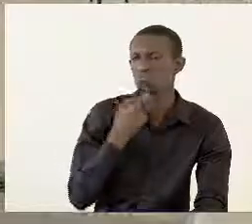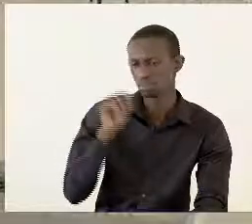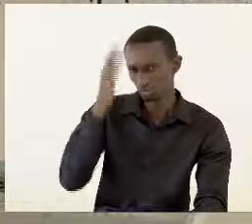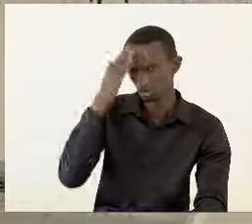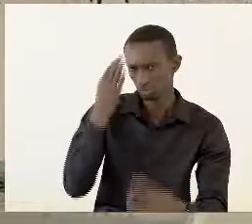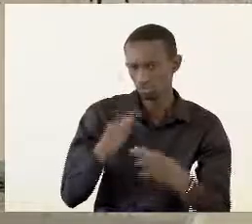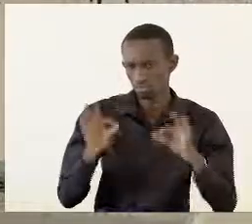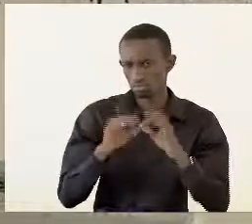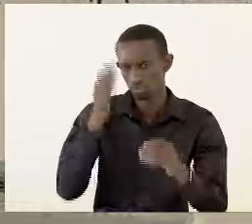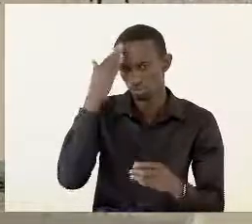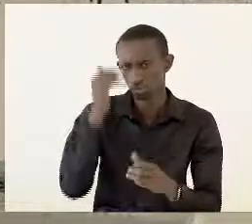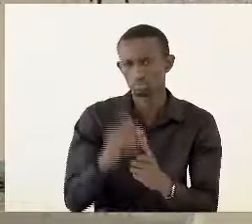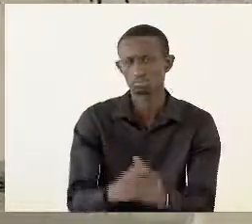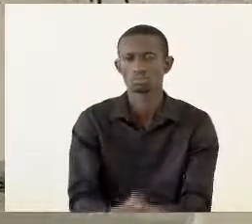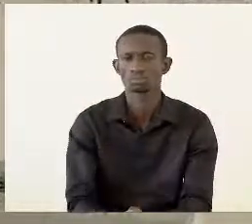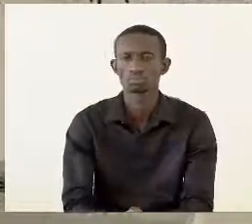M